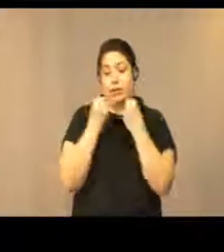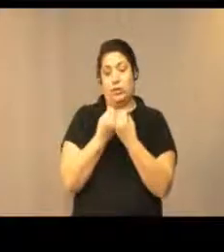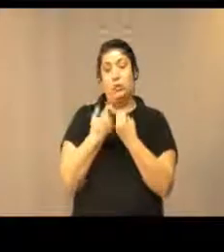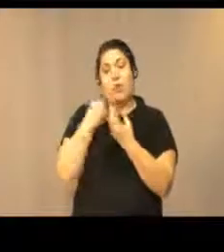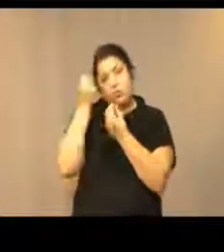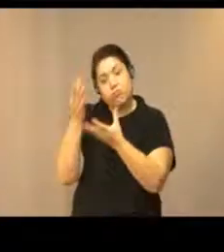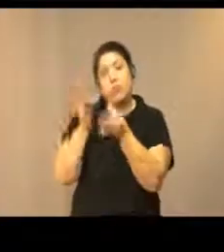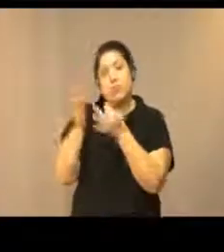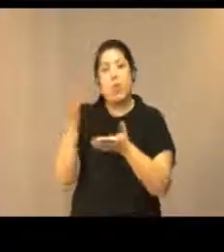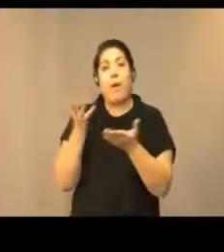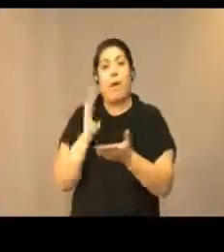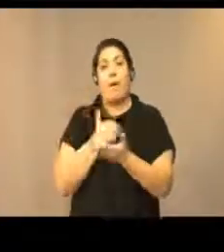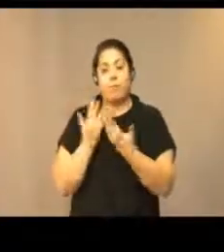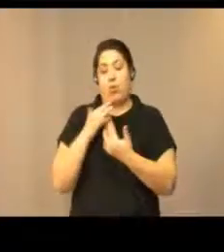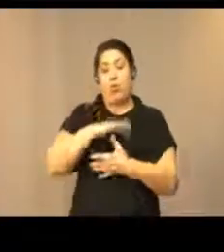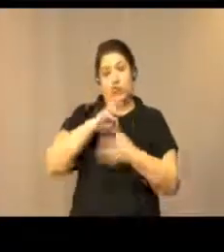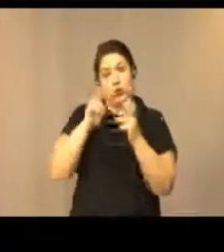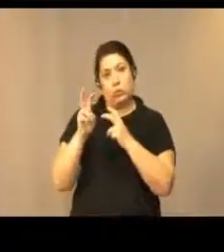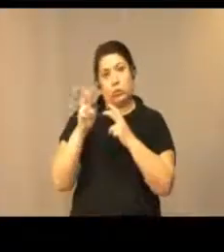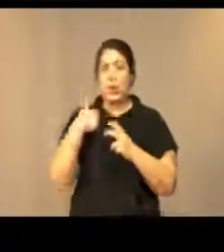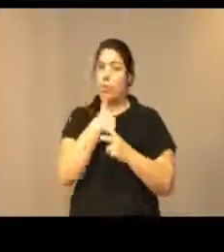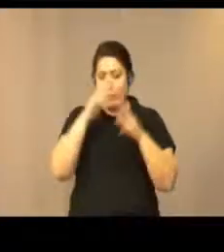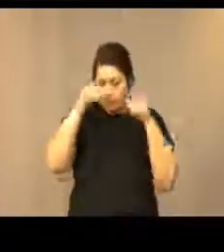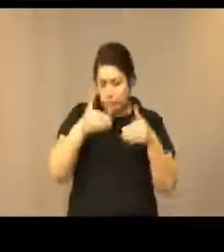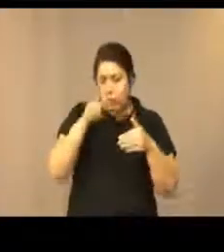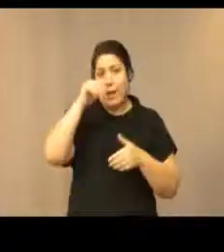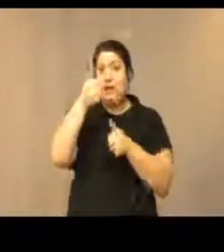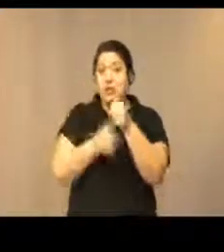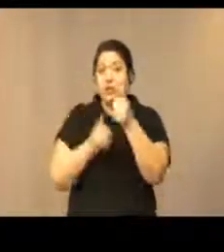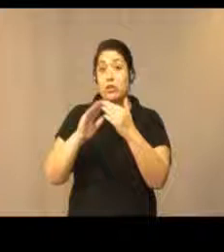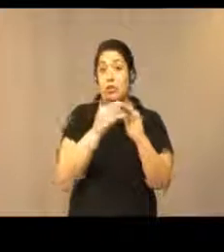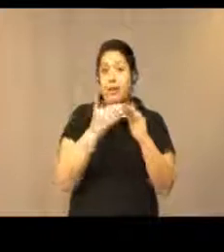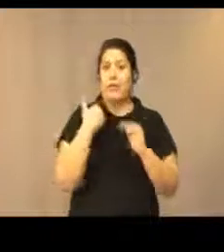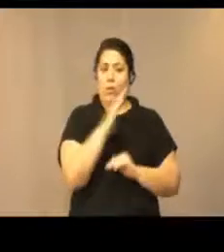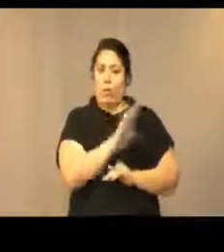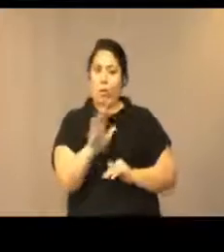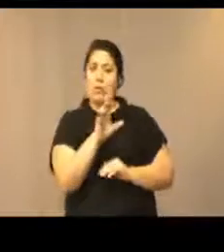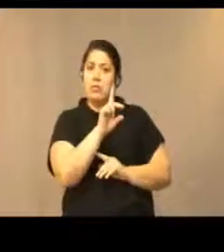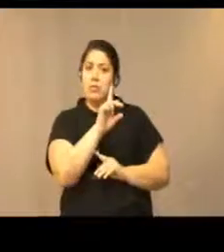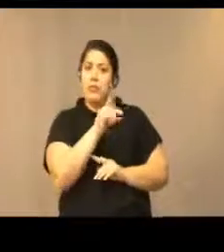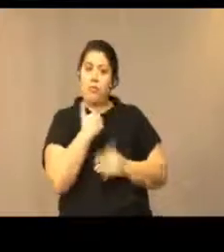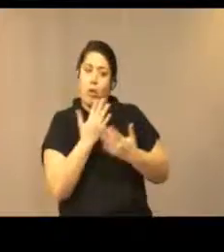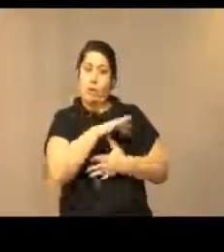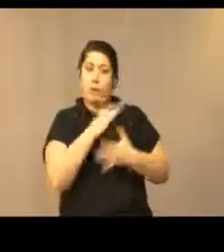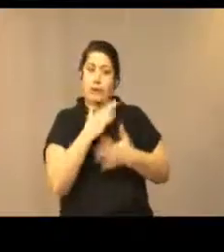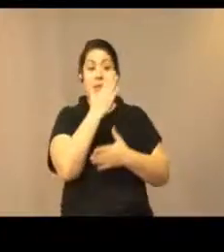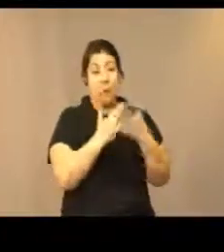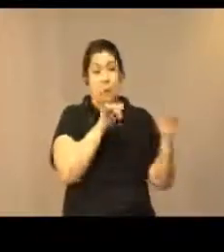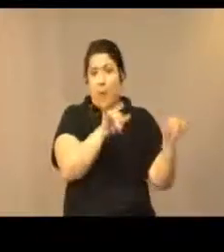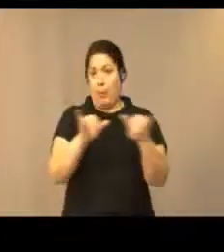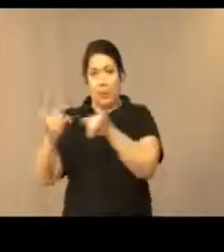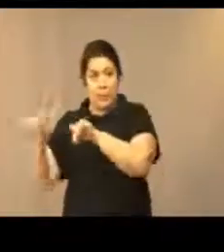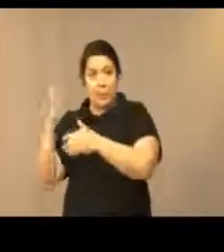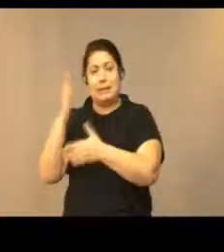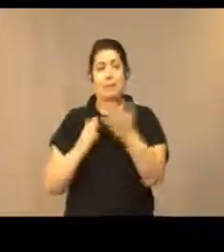areas we work. Each nation will have their own disability-related priorities, some of which will be commonly experienced. Some will be unique. It